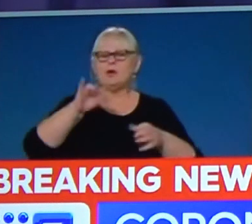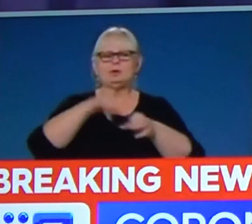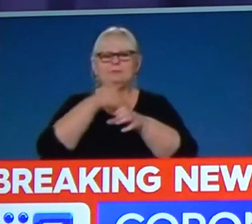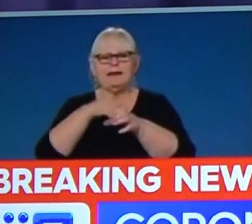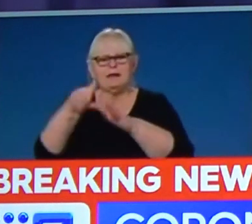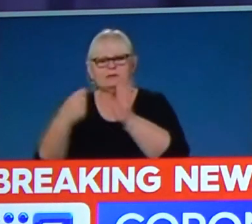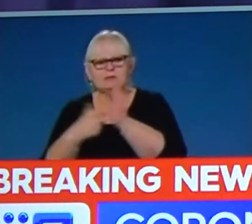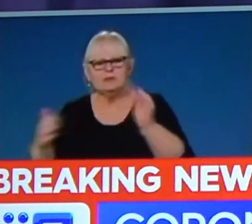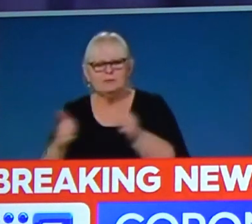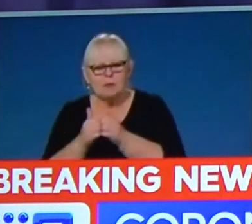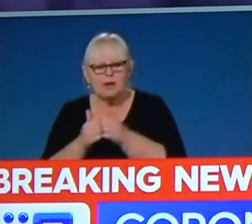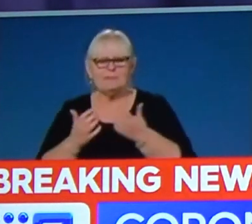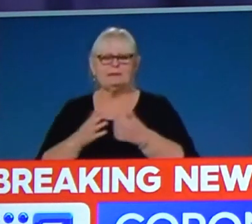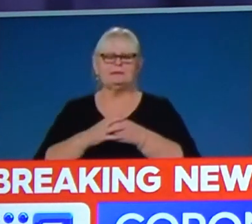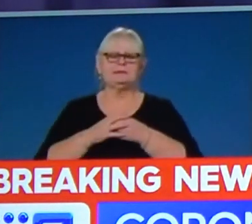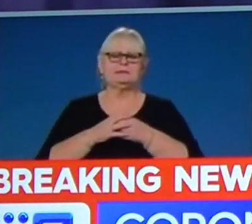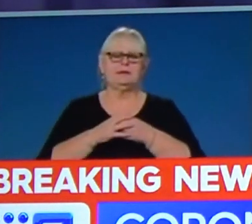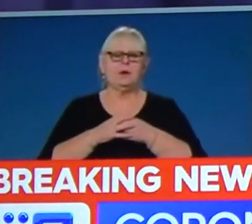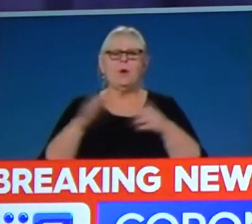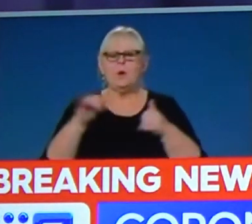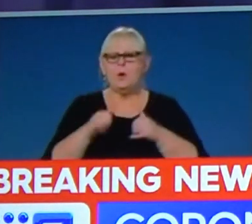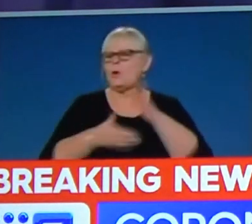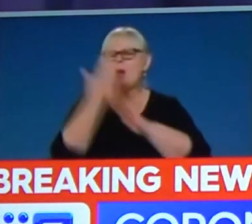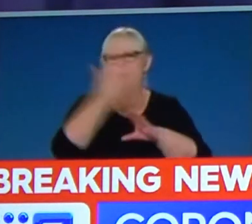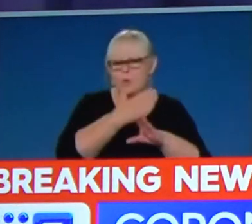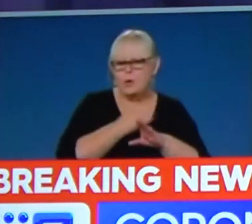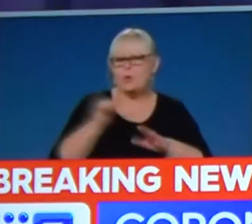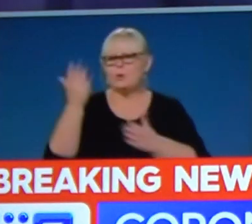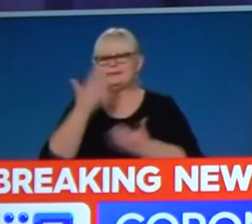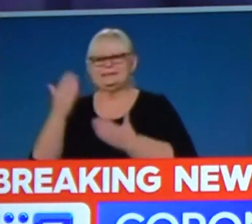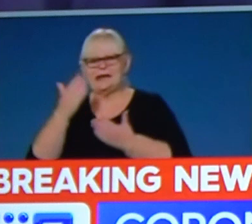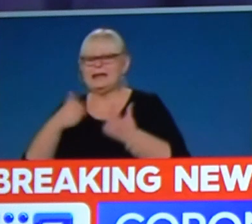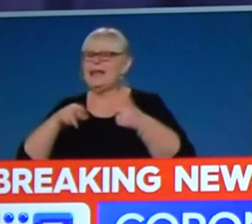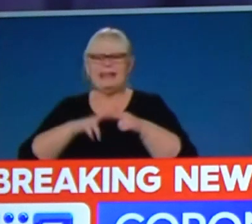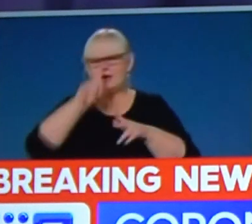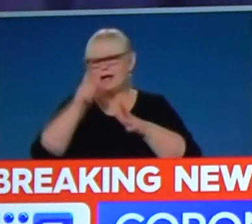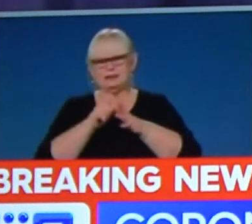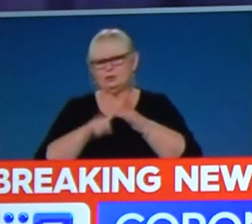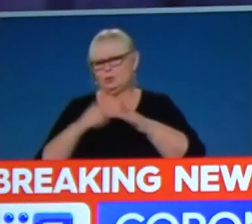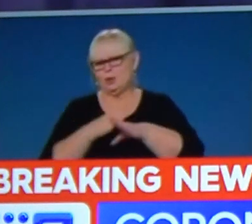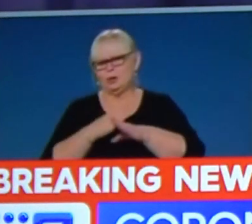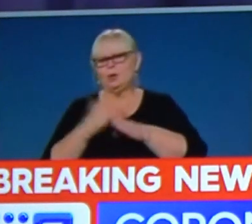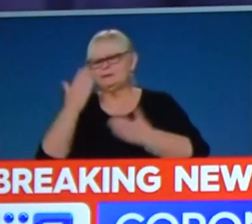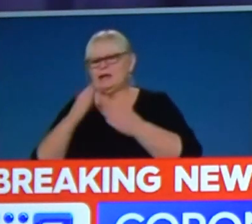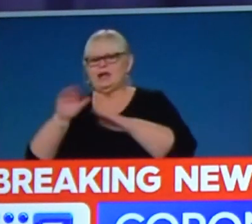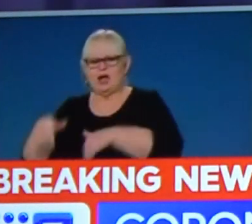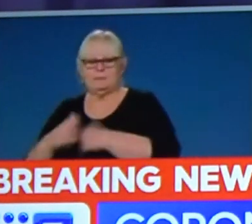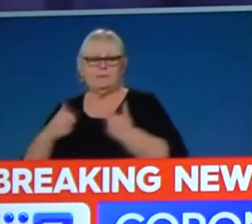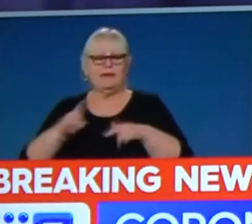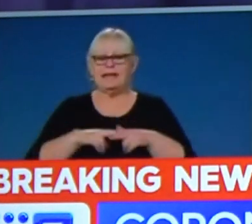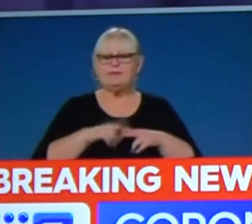medical appointments, or to go to work or study if you cannot work from home. So anyone who